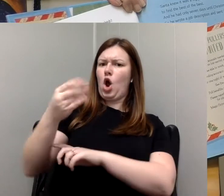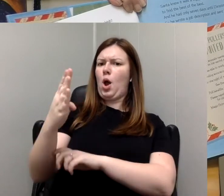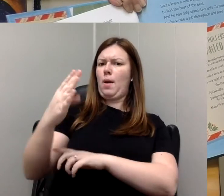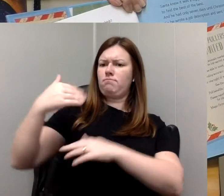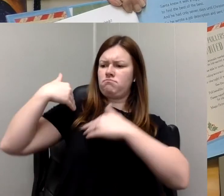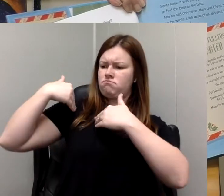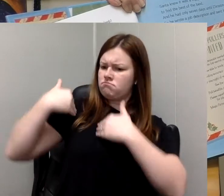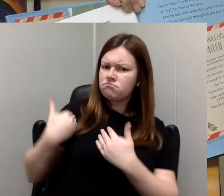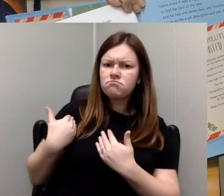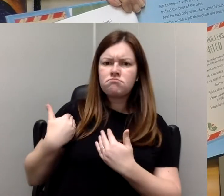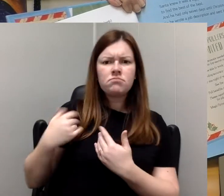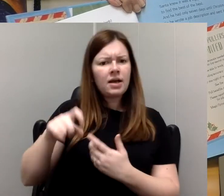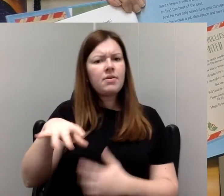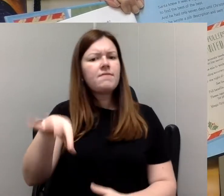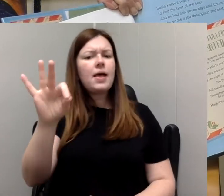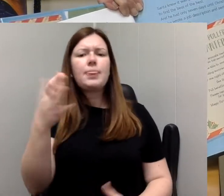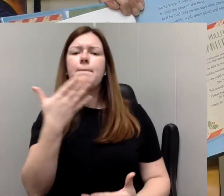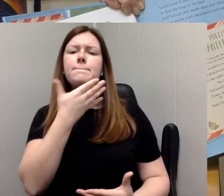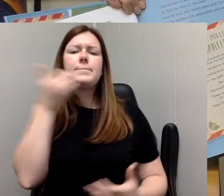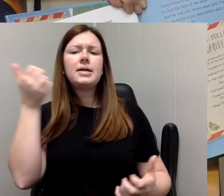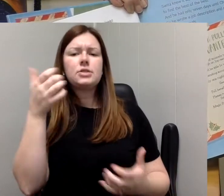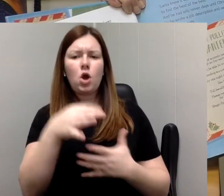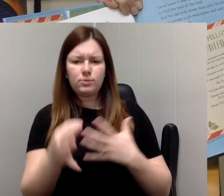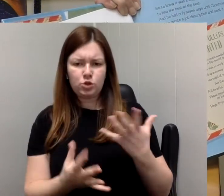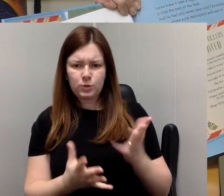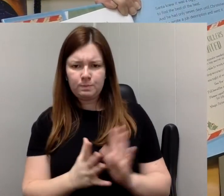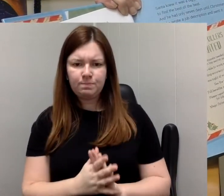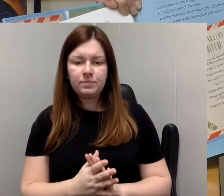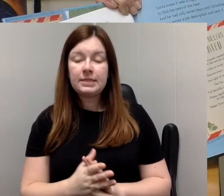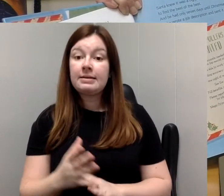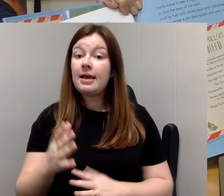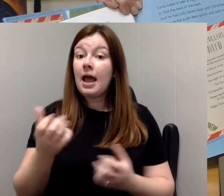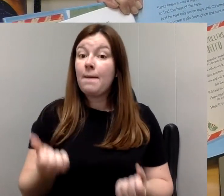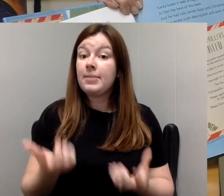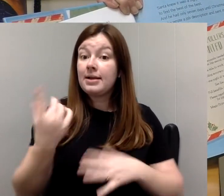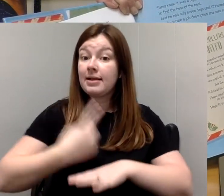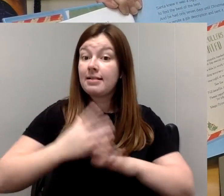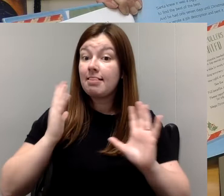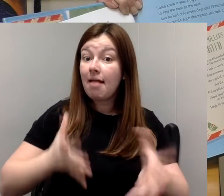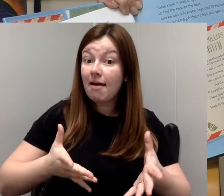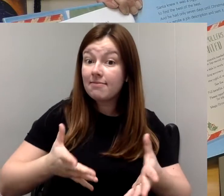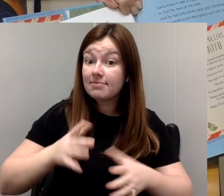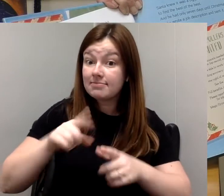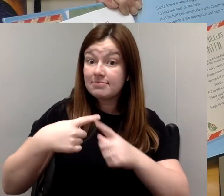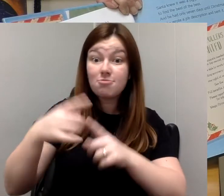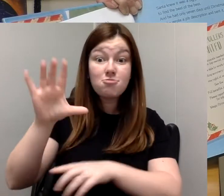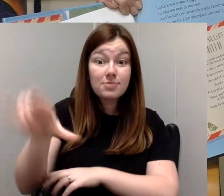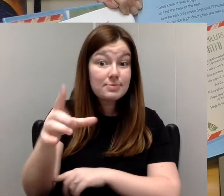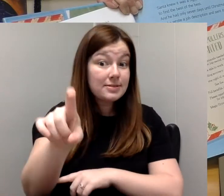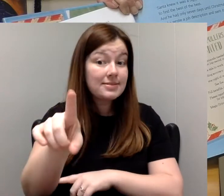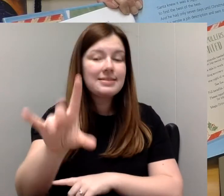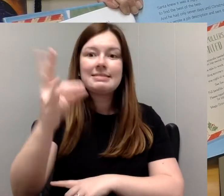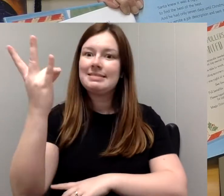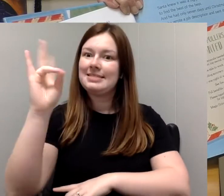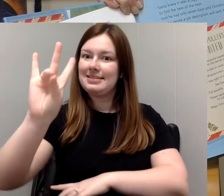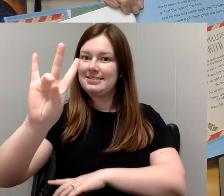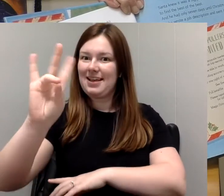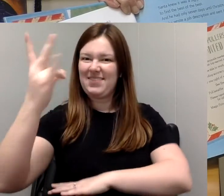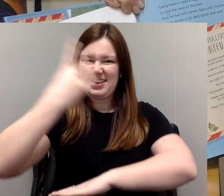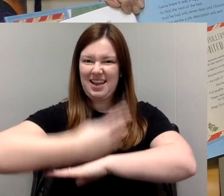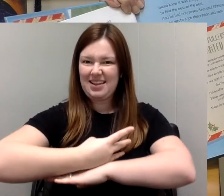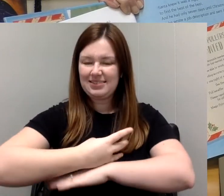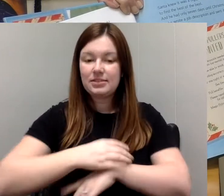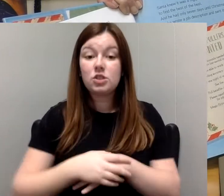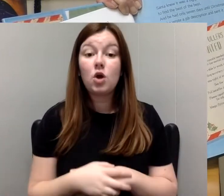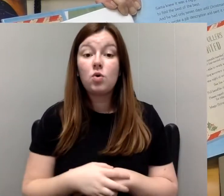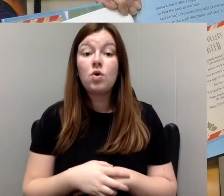best. And he had only 7 days until Christmas Eve. So he wrote a job description and sent it out